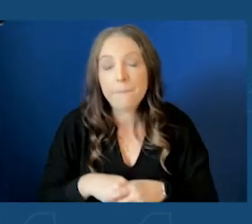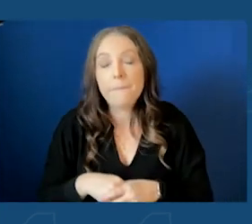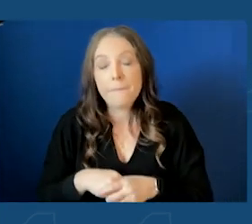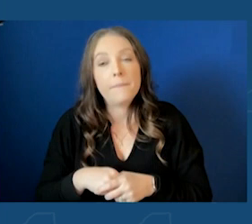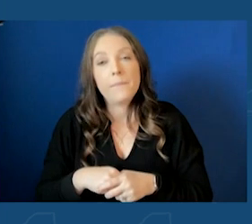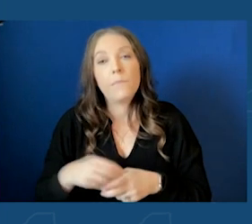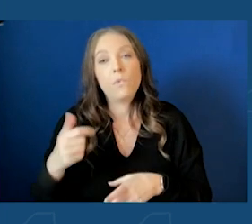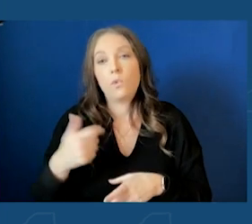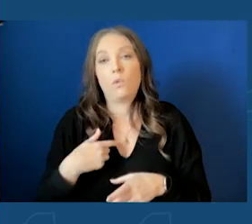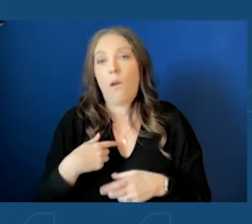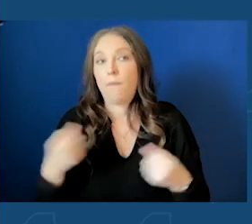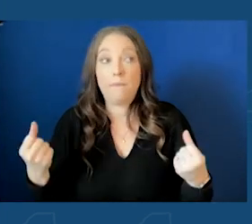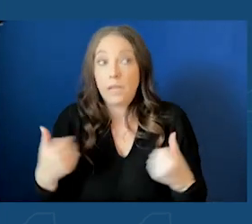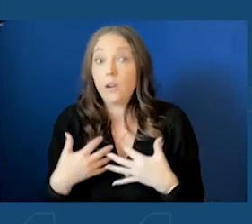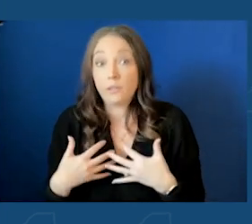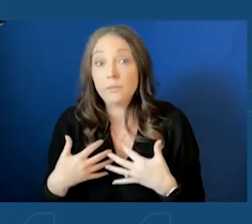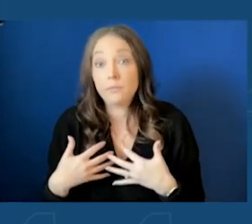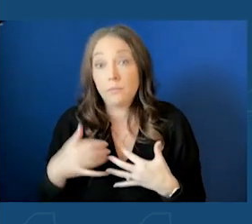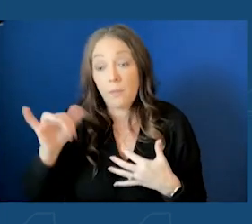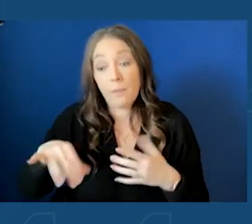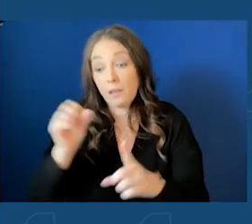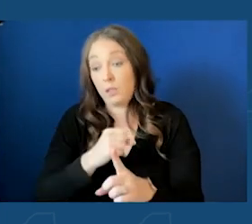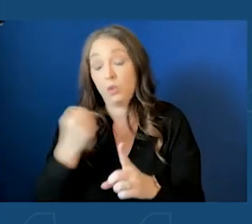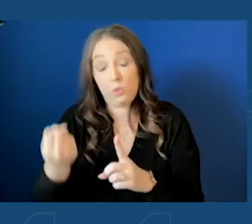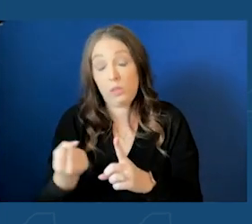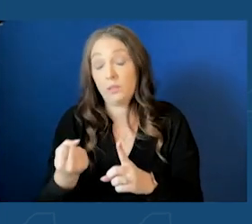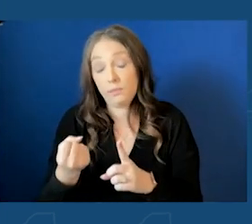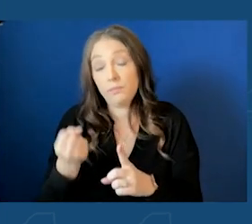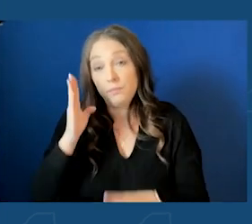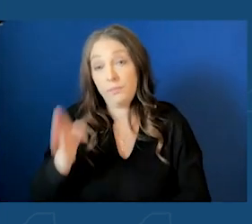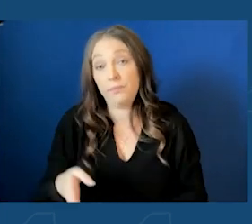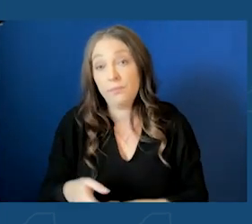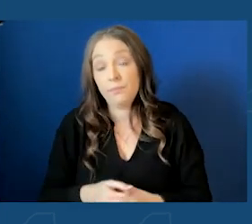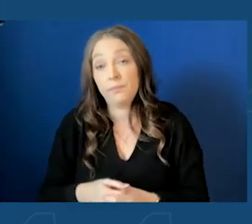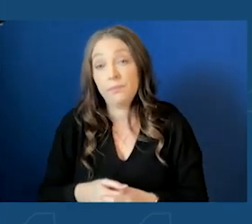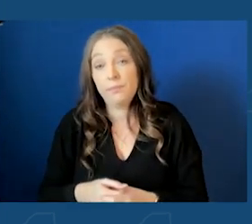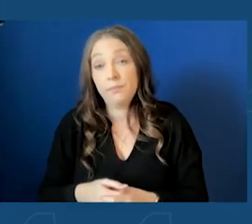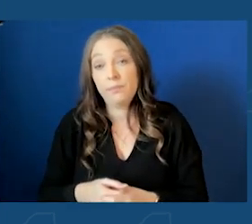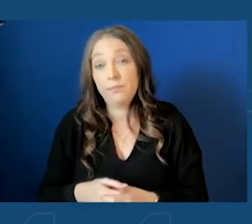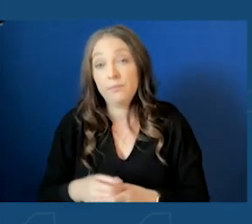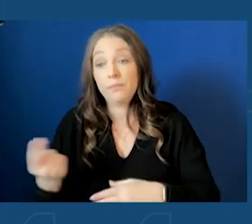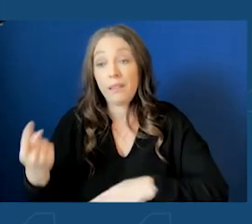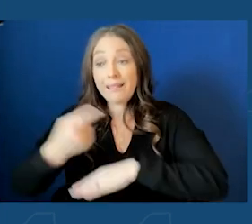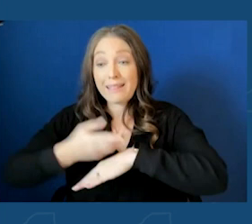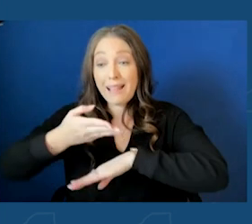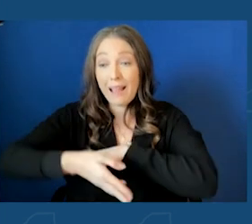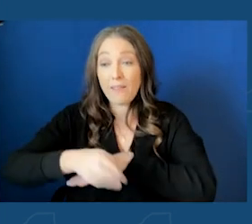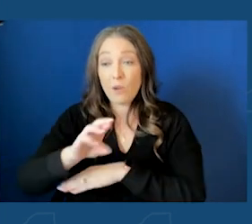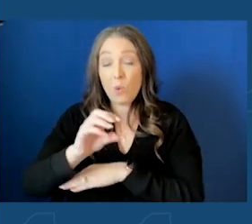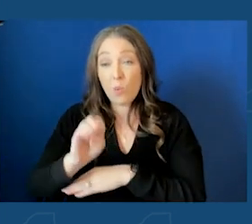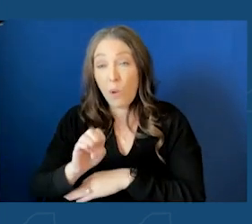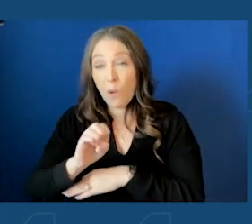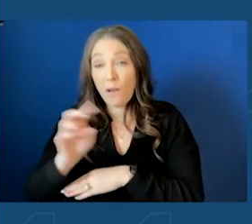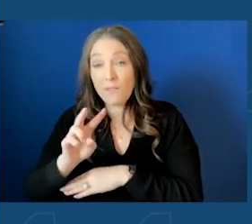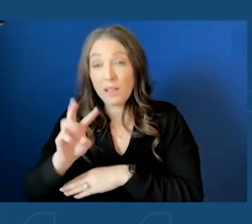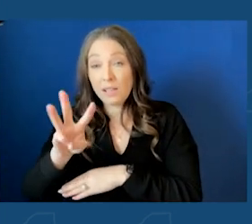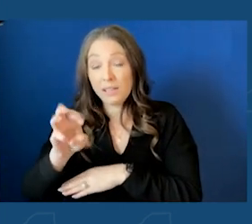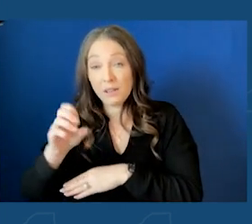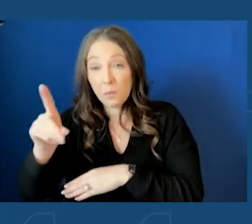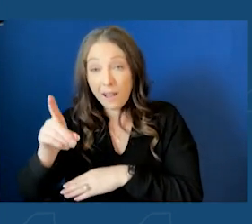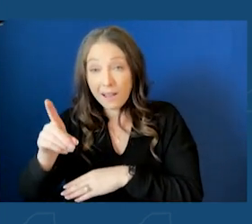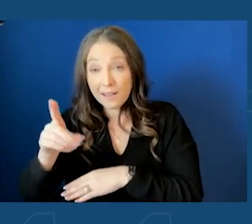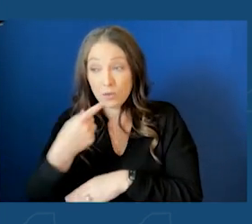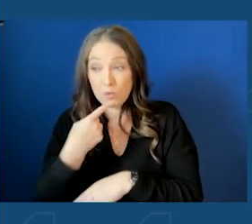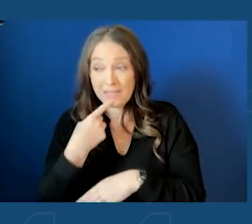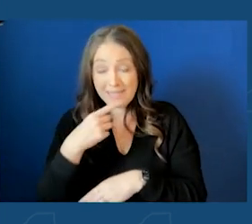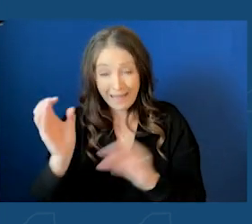very fearful of that scenario. And to say that the day after Roe v. Wade was overturned, nothing changed in New York,